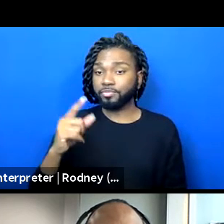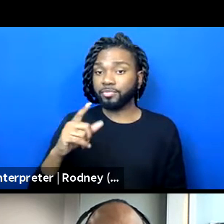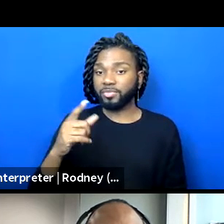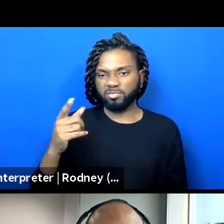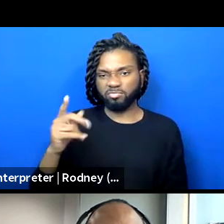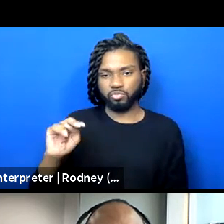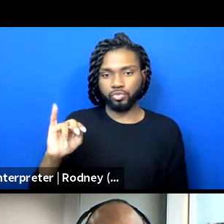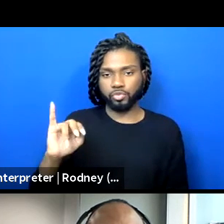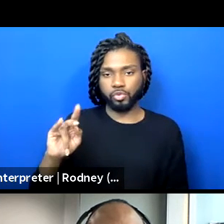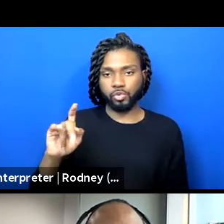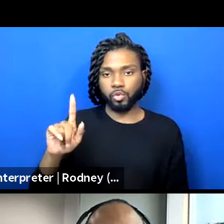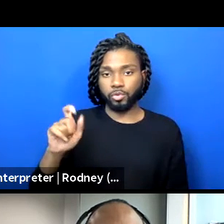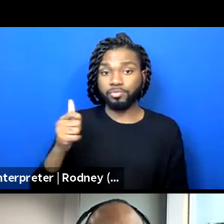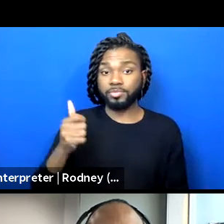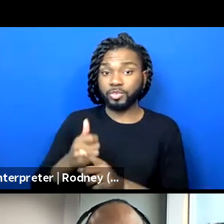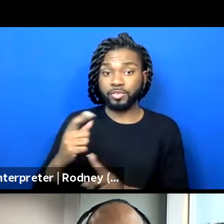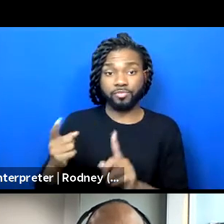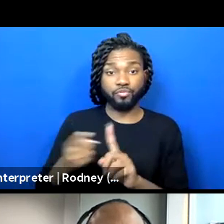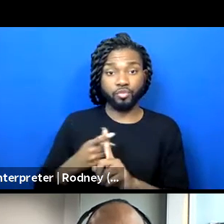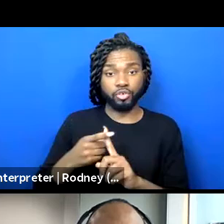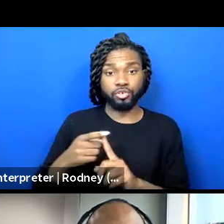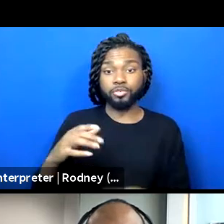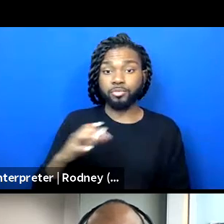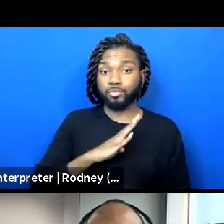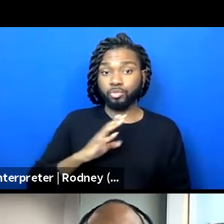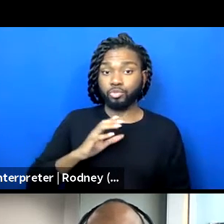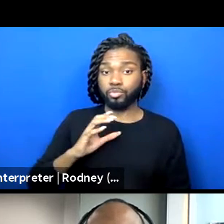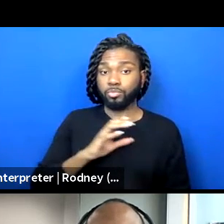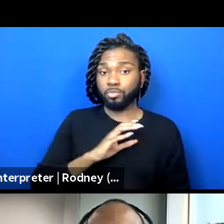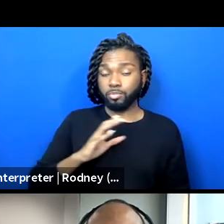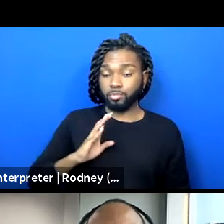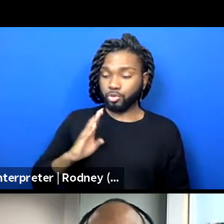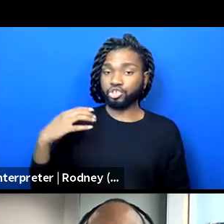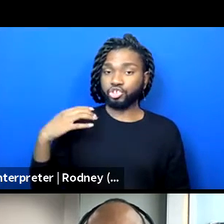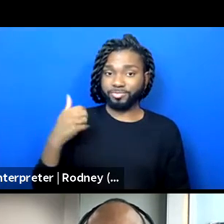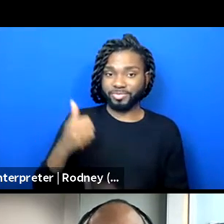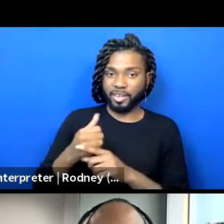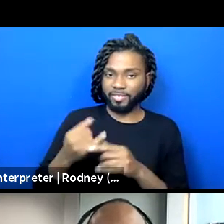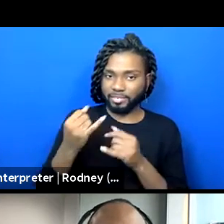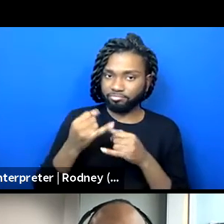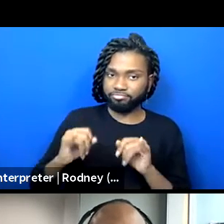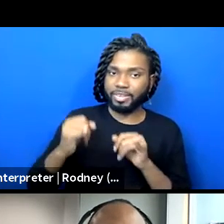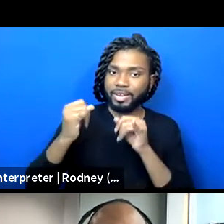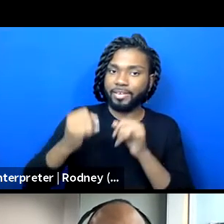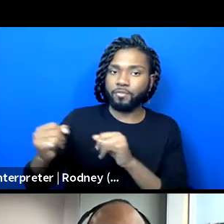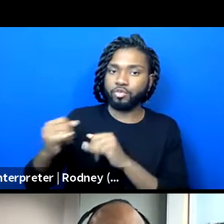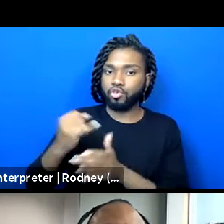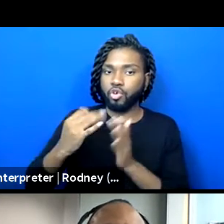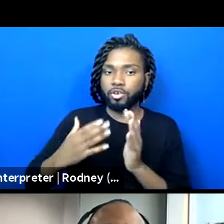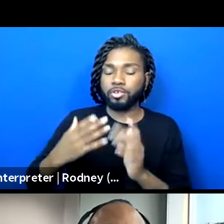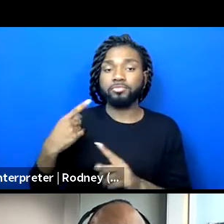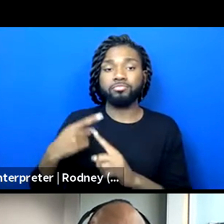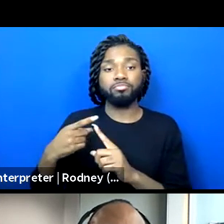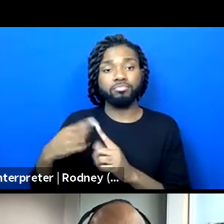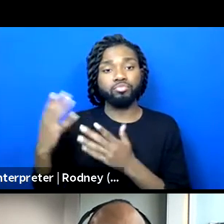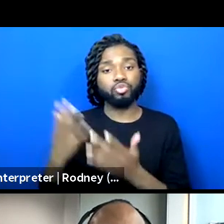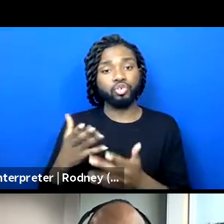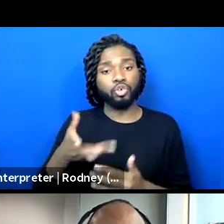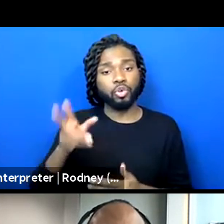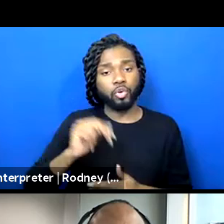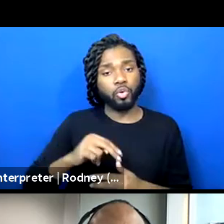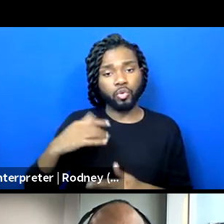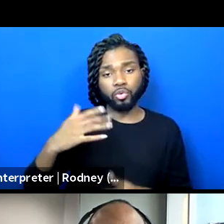chair who is an individual artist and brings that particular knowledge, expertise,